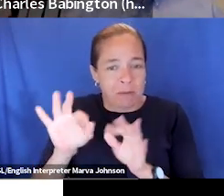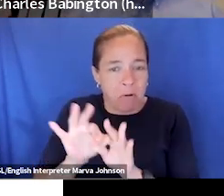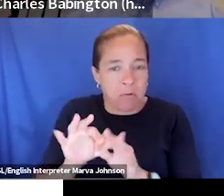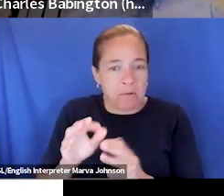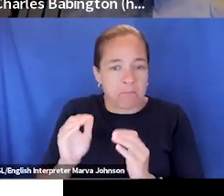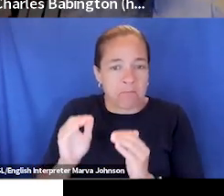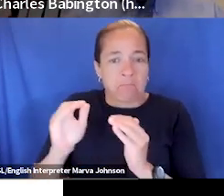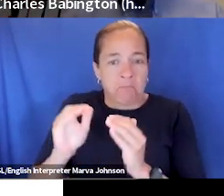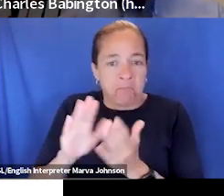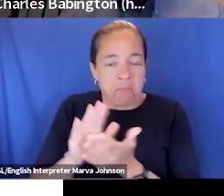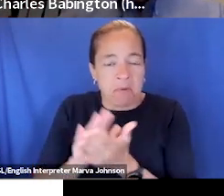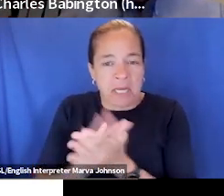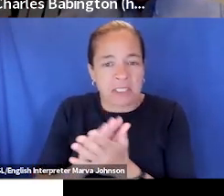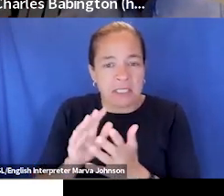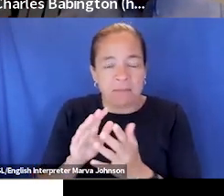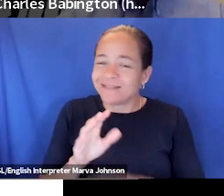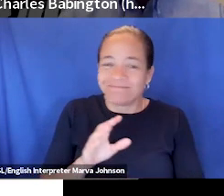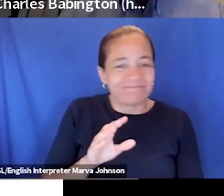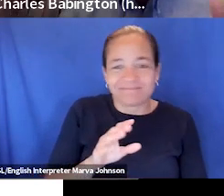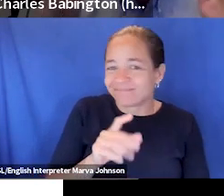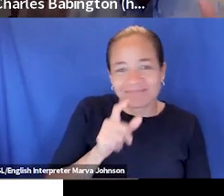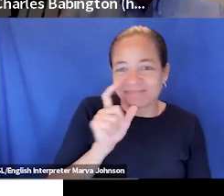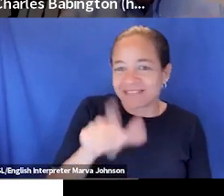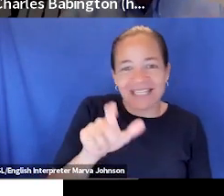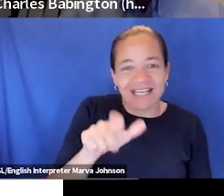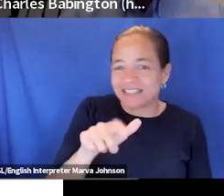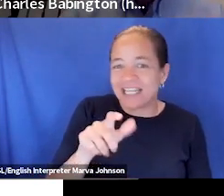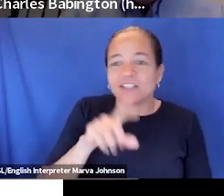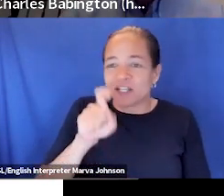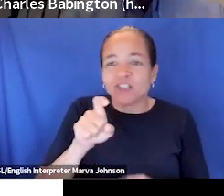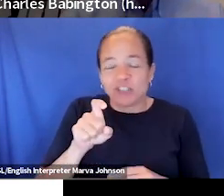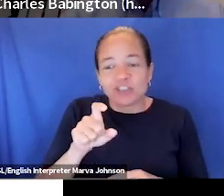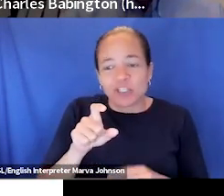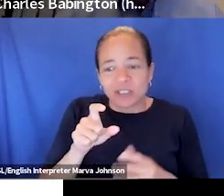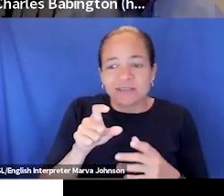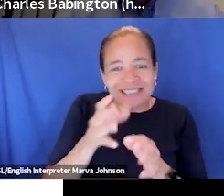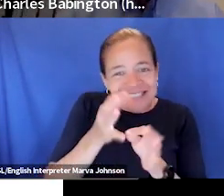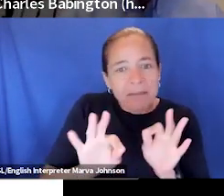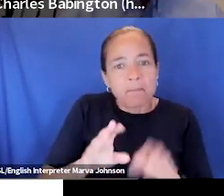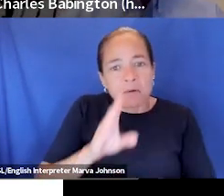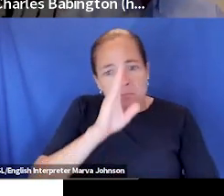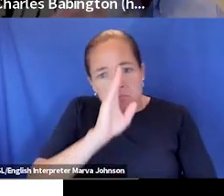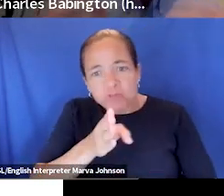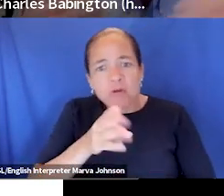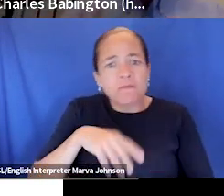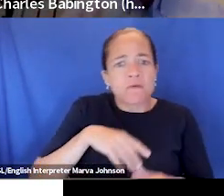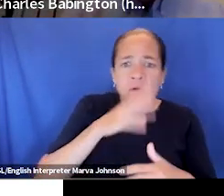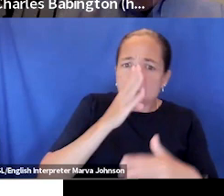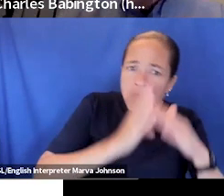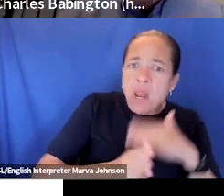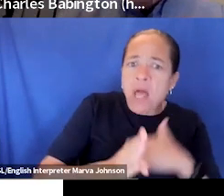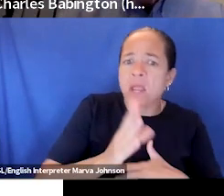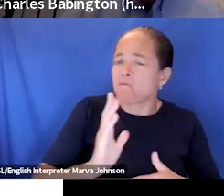up. No, it doesn't. It should sound simple and plain and straightforward. And you convey